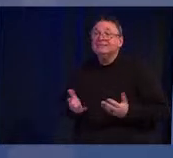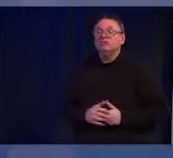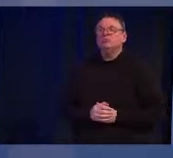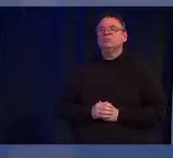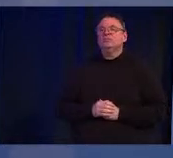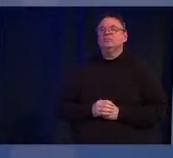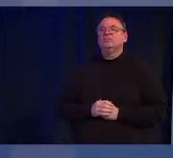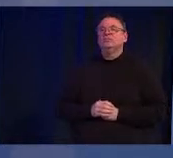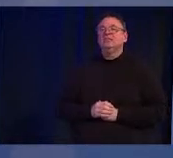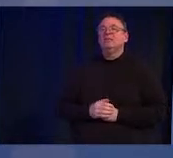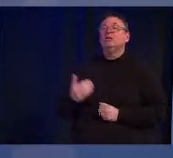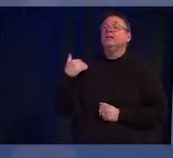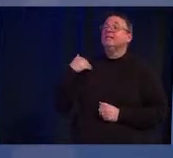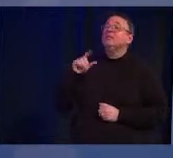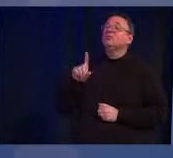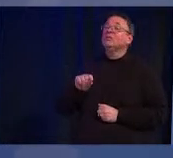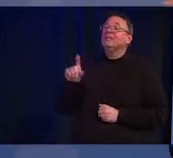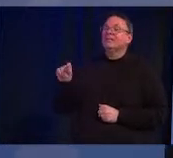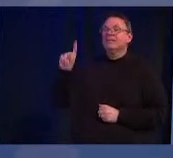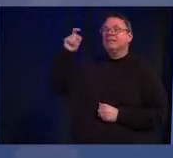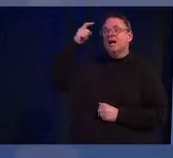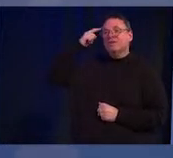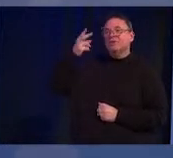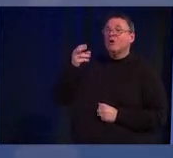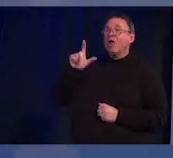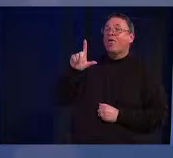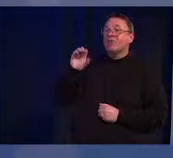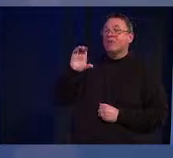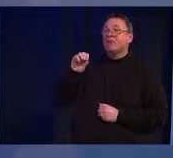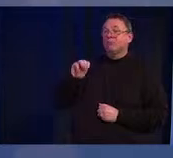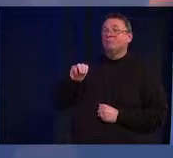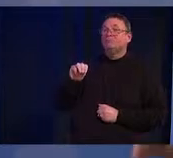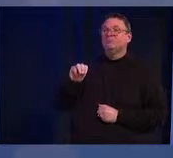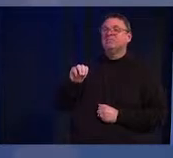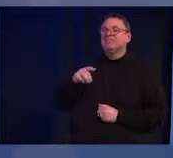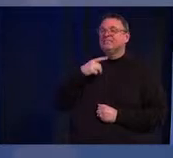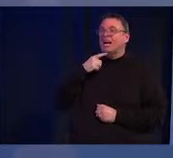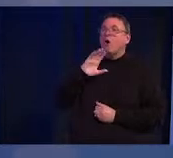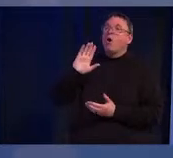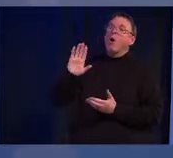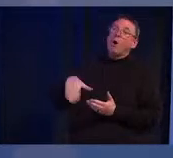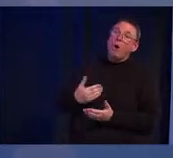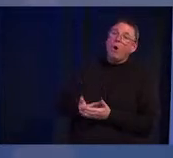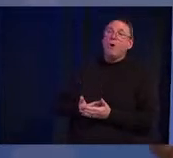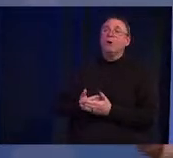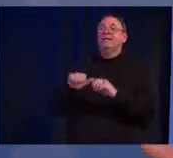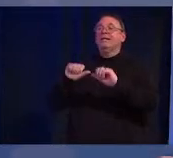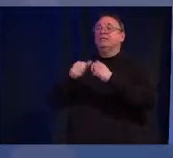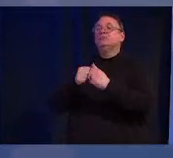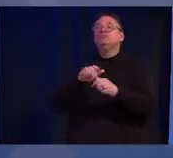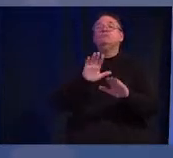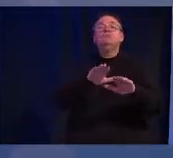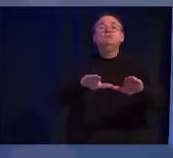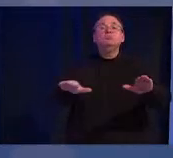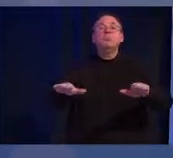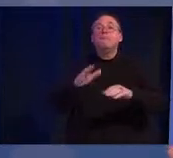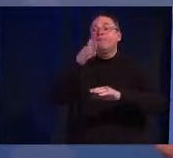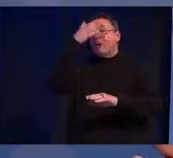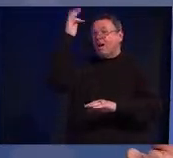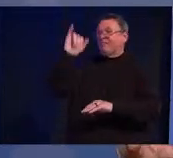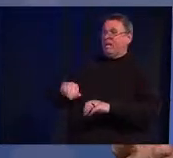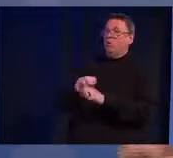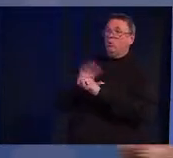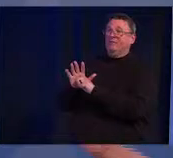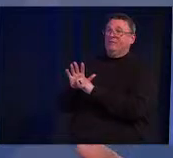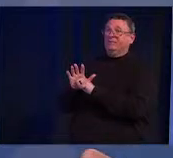In 2020, Governor Holcomb sent out a memo to all the state agencies saying, hey, because of the pandemic